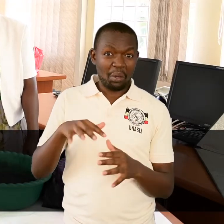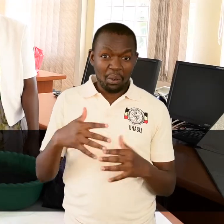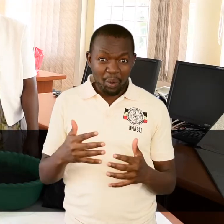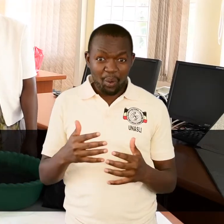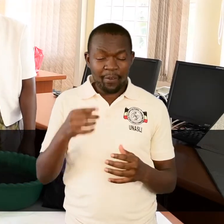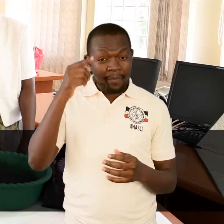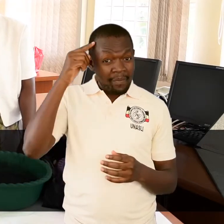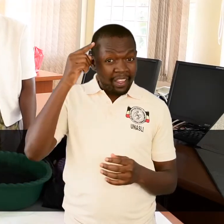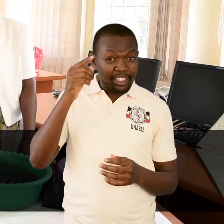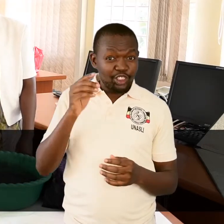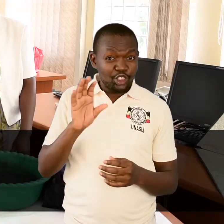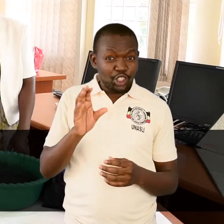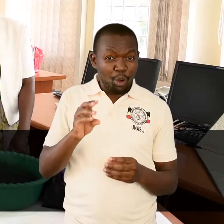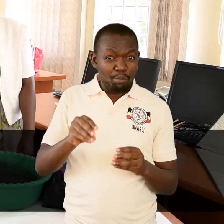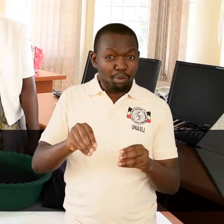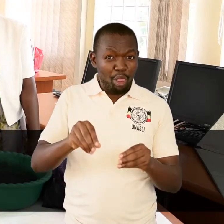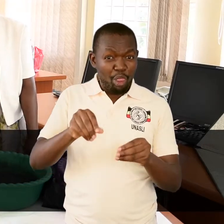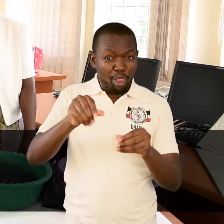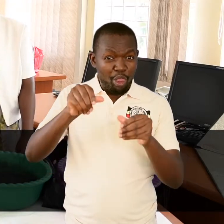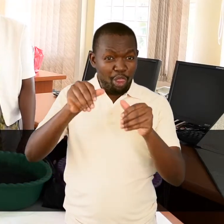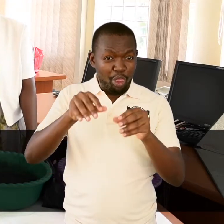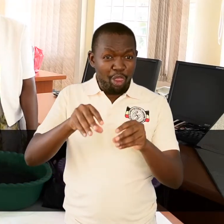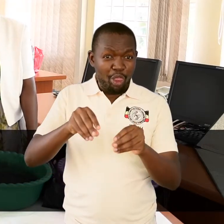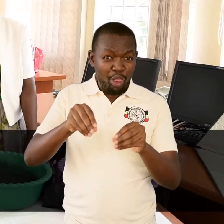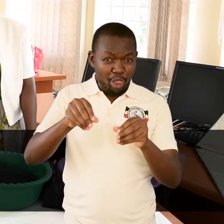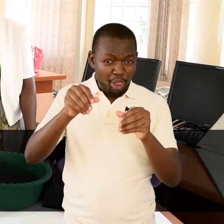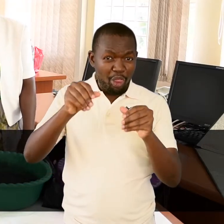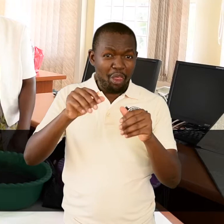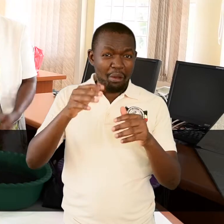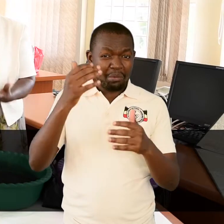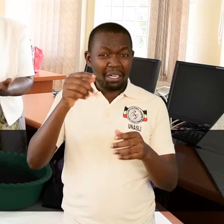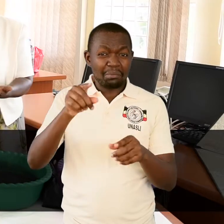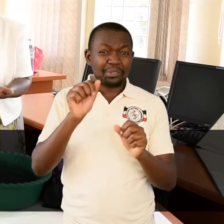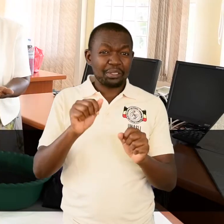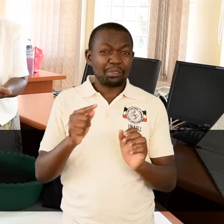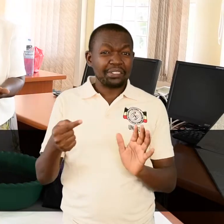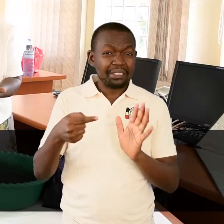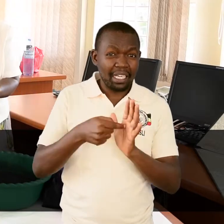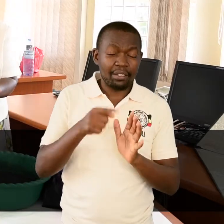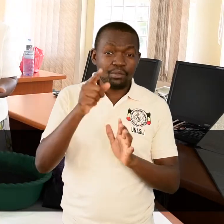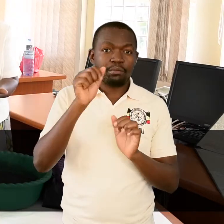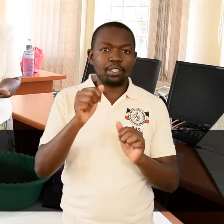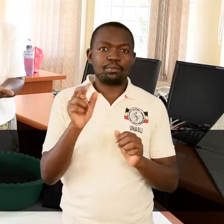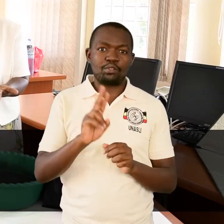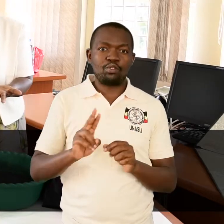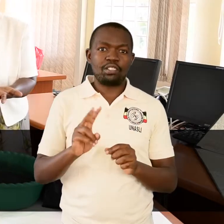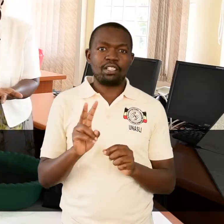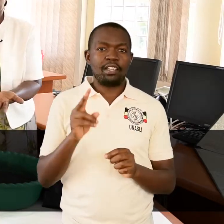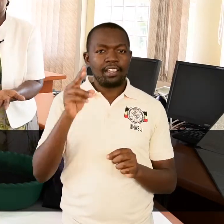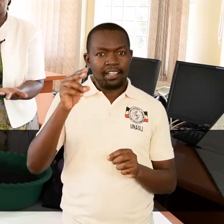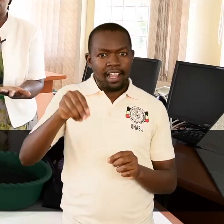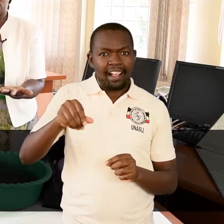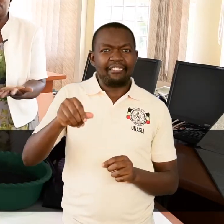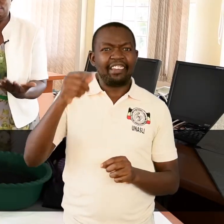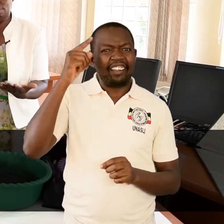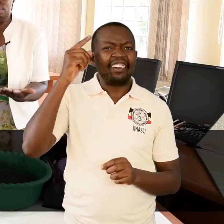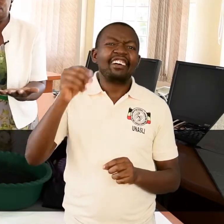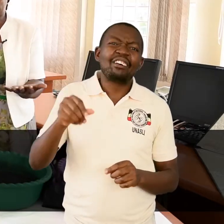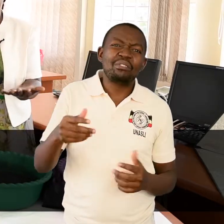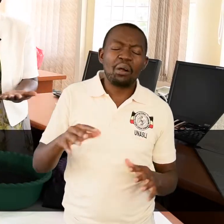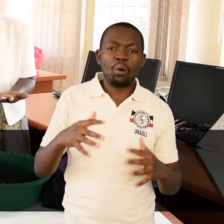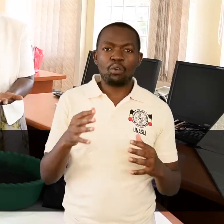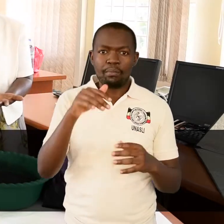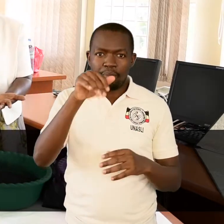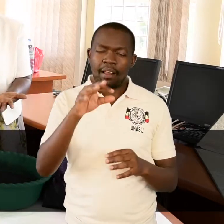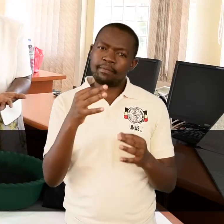don't have the gloves, as we said earlier on, you can use a kavera, or even your free hands can